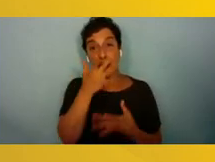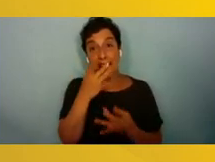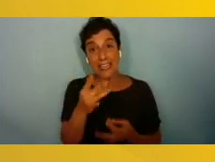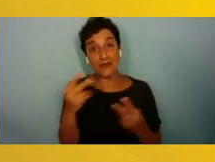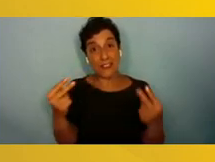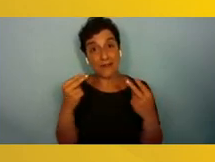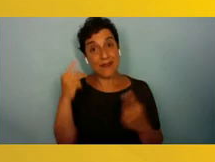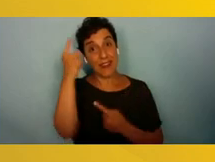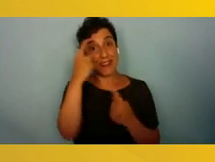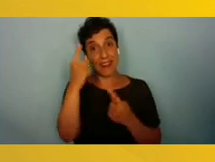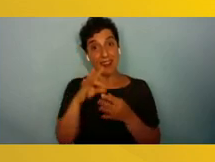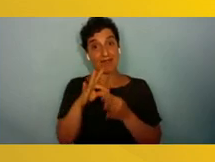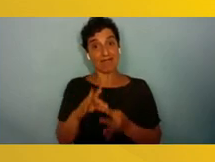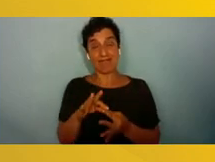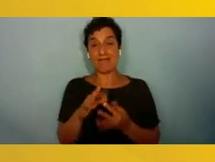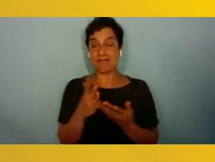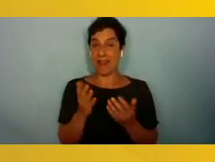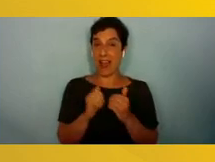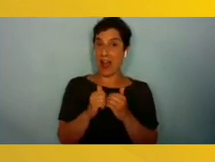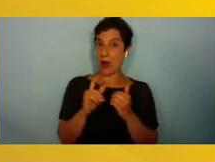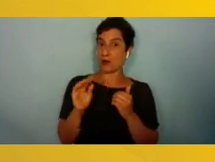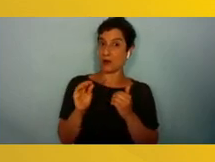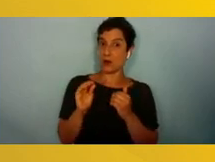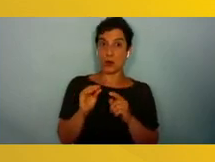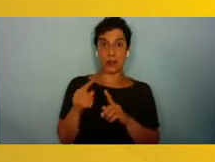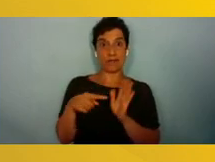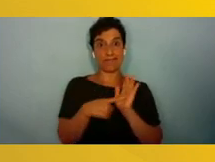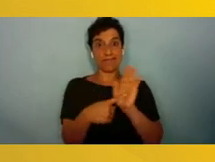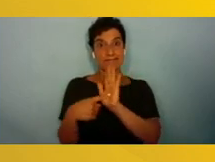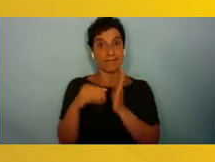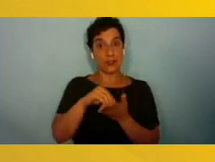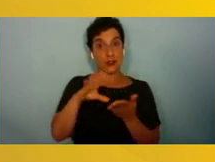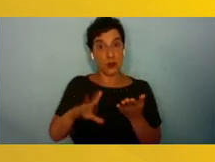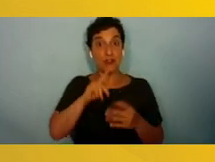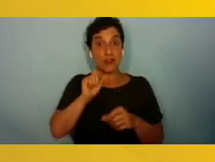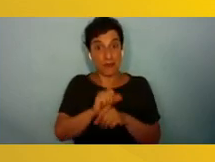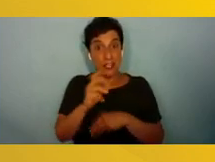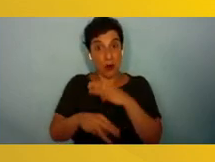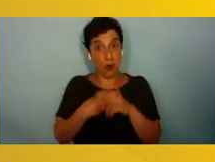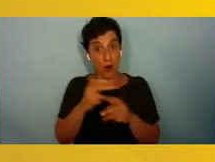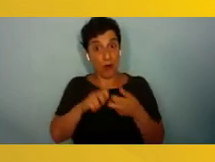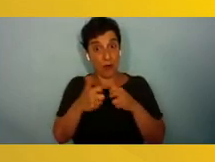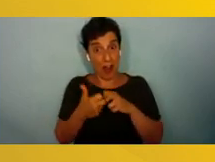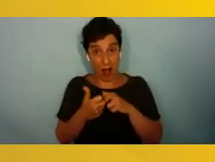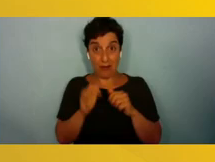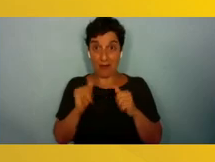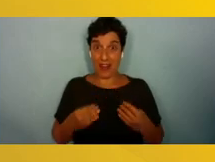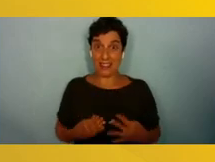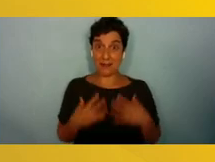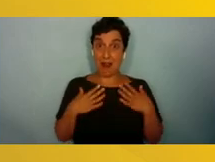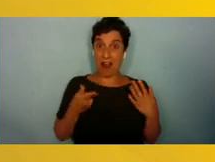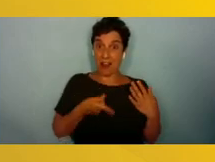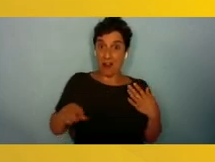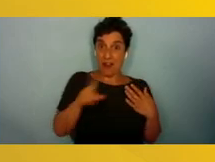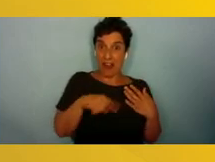about how to expose students to real-world problems that inspire them to gain the